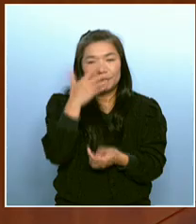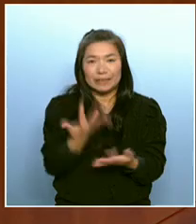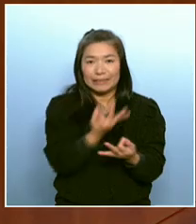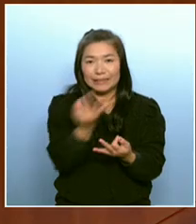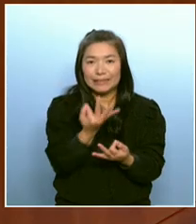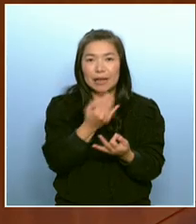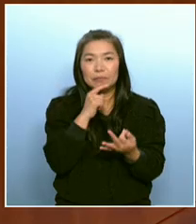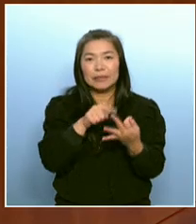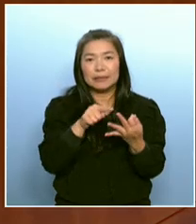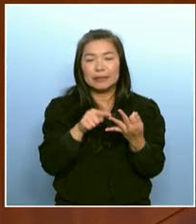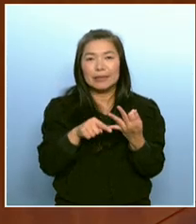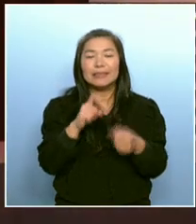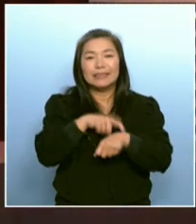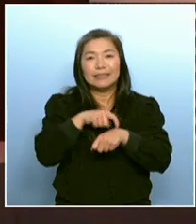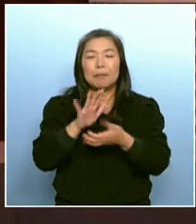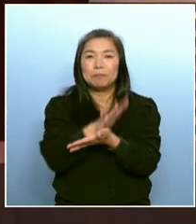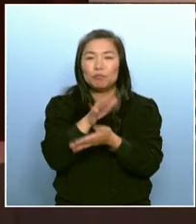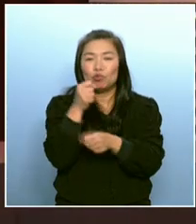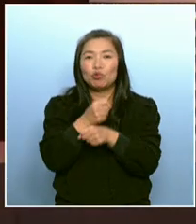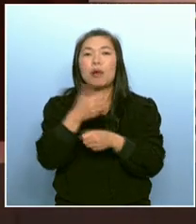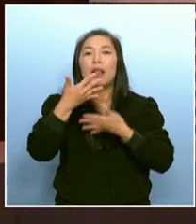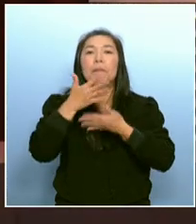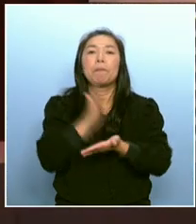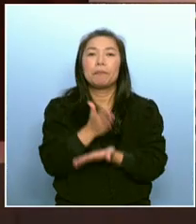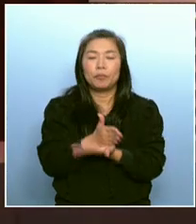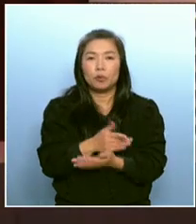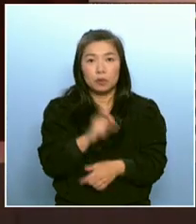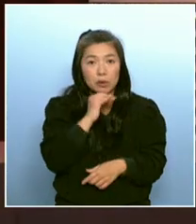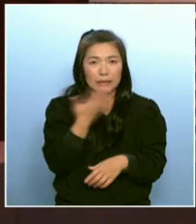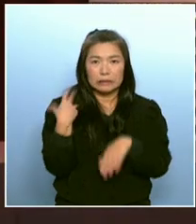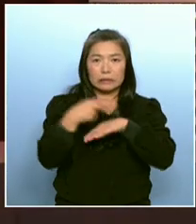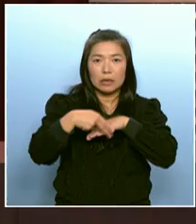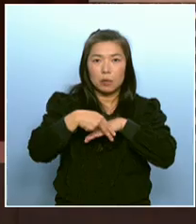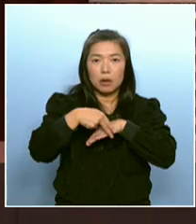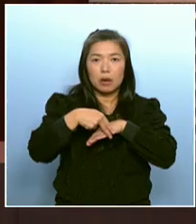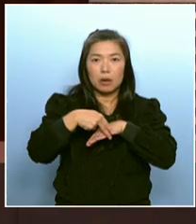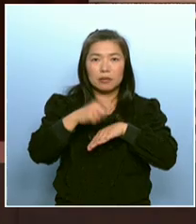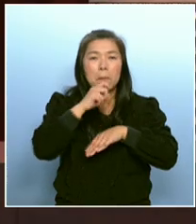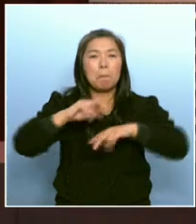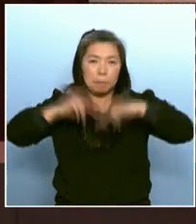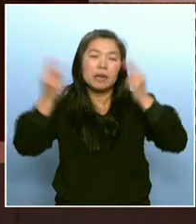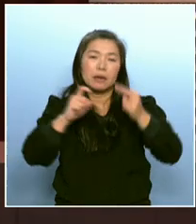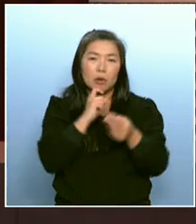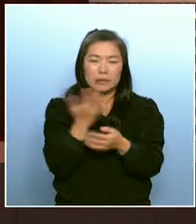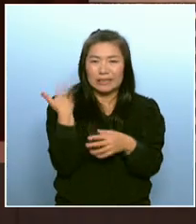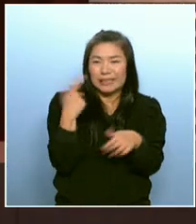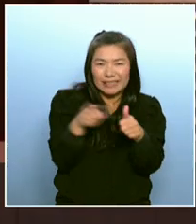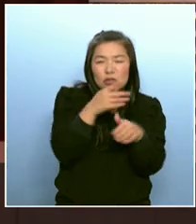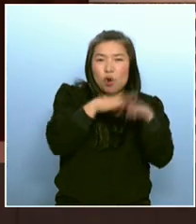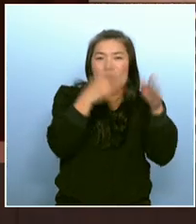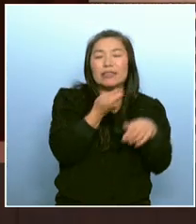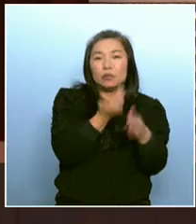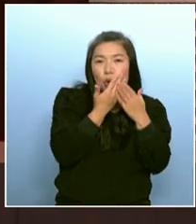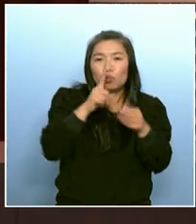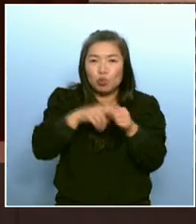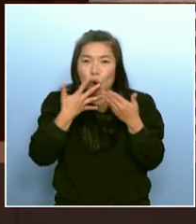We ask for members' understanding because the 3 studies were carried out at 3 different times. So there have been changes